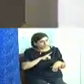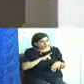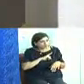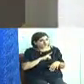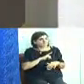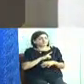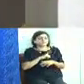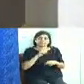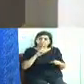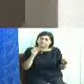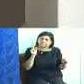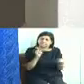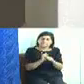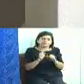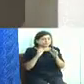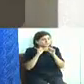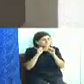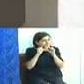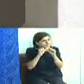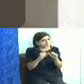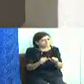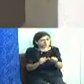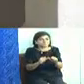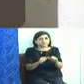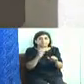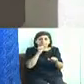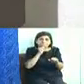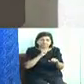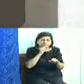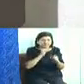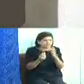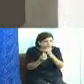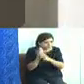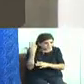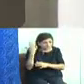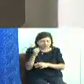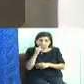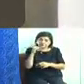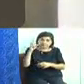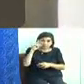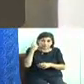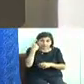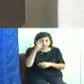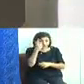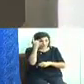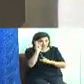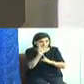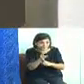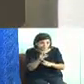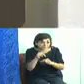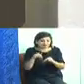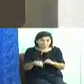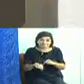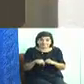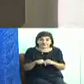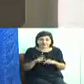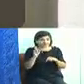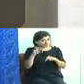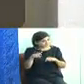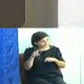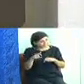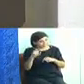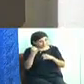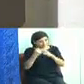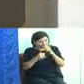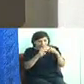vigilant. It calls us to grow. And don't think for a minute that this is necessarily the last place and the last building